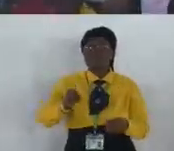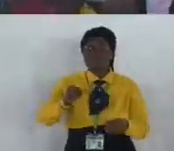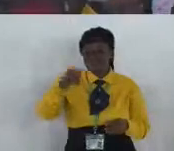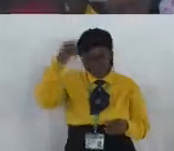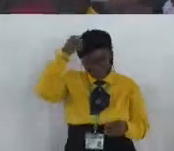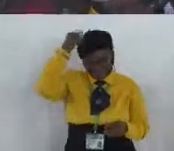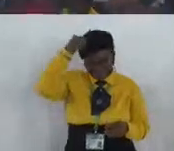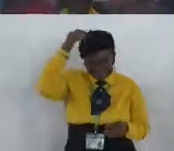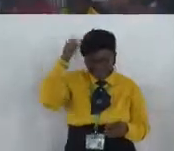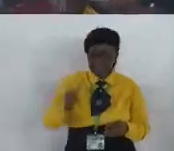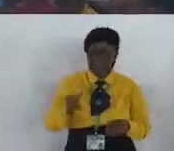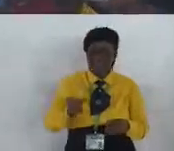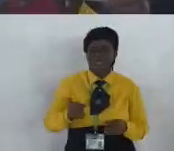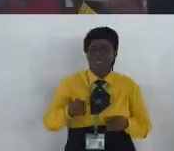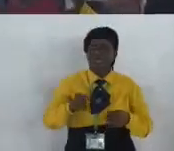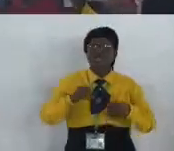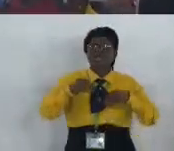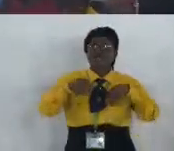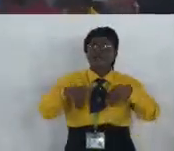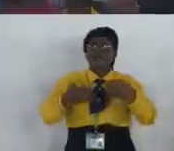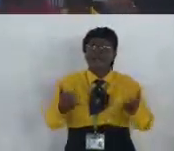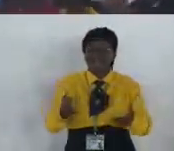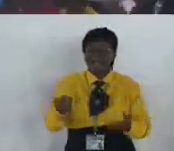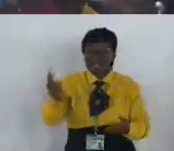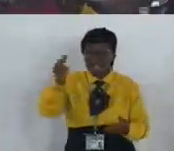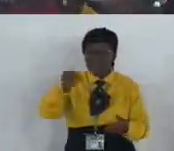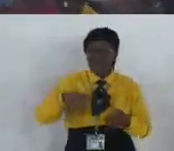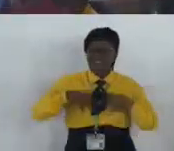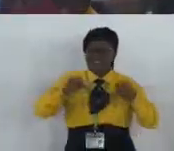spiritual. Heal their marriage.